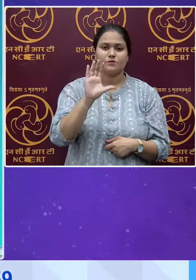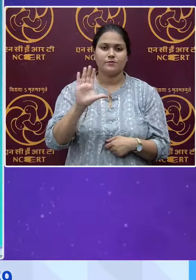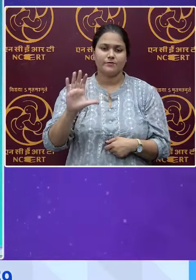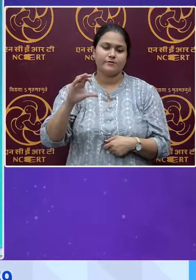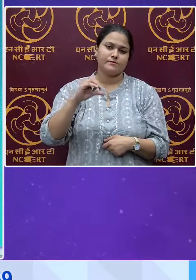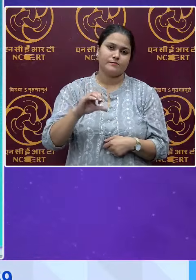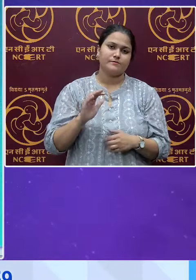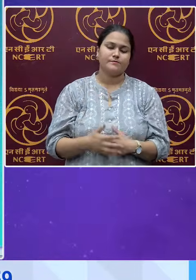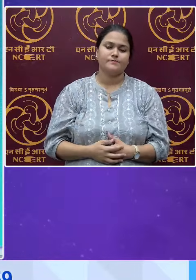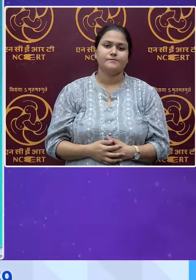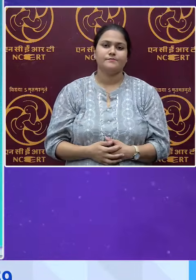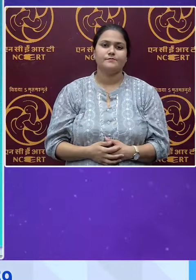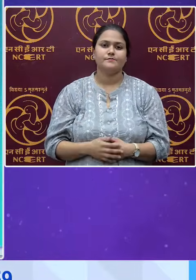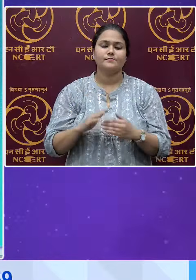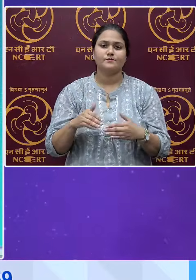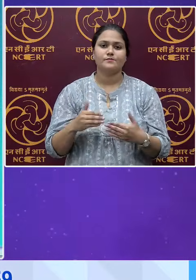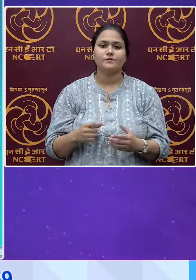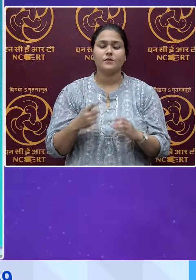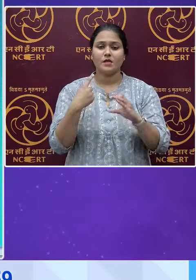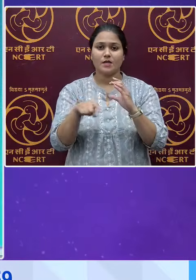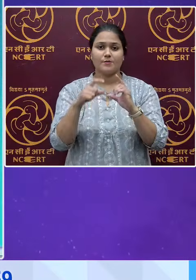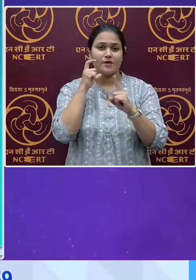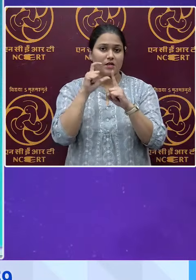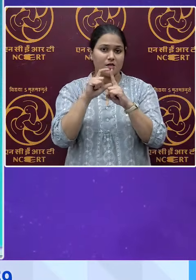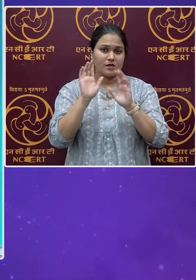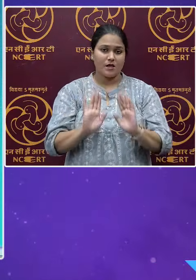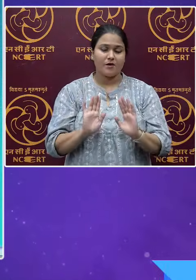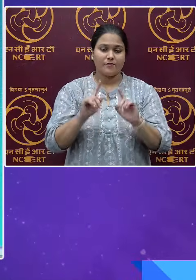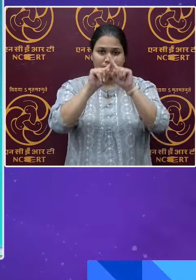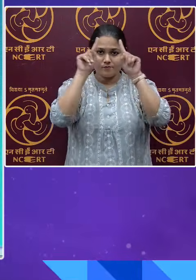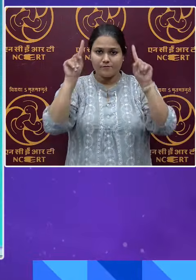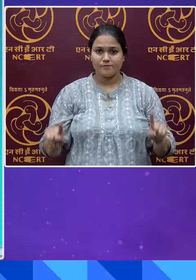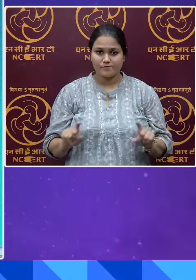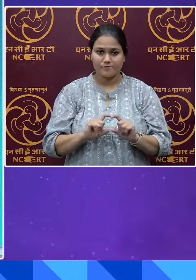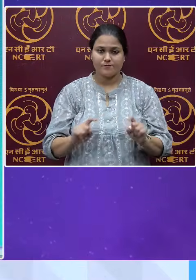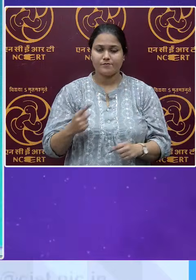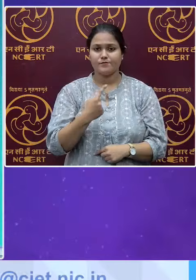8800440559. We also have a dedicated email ID for you, that is